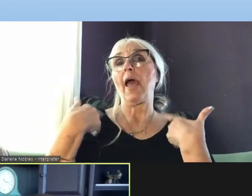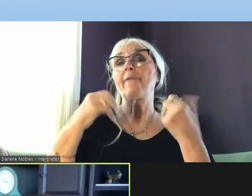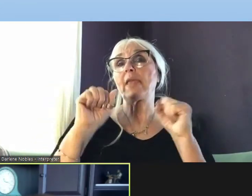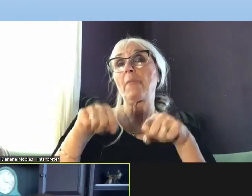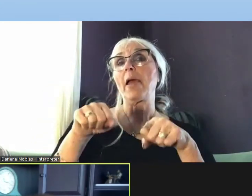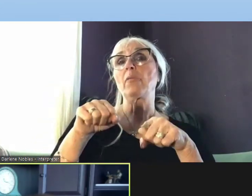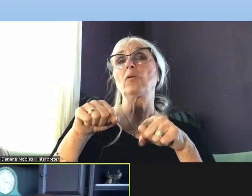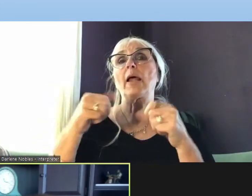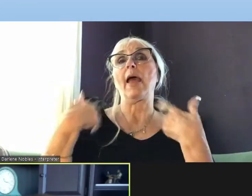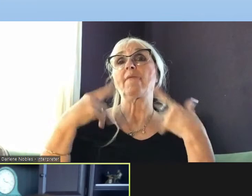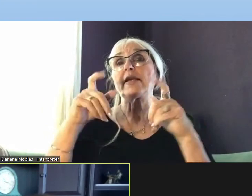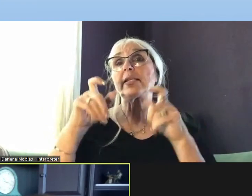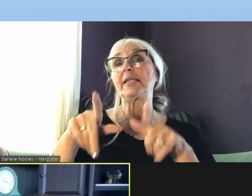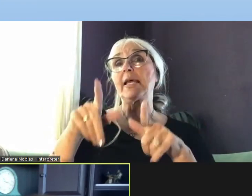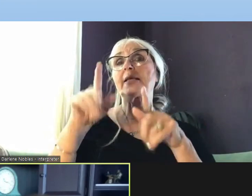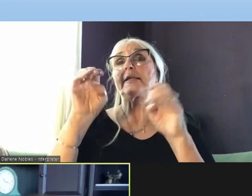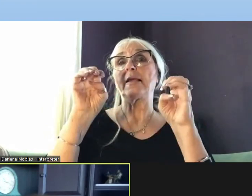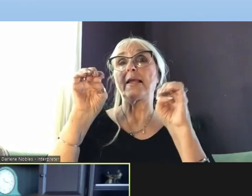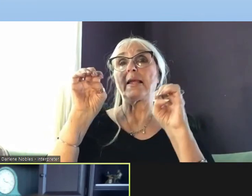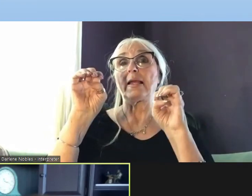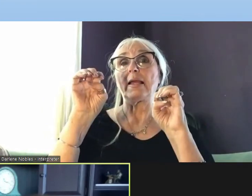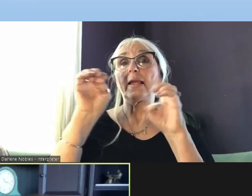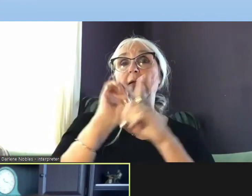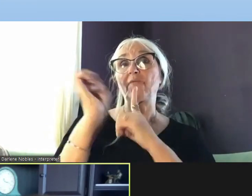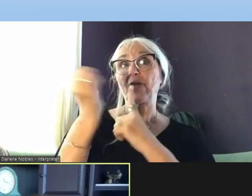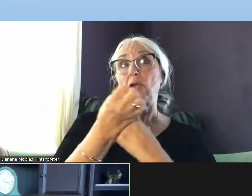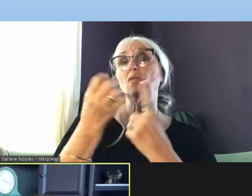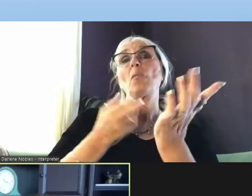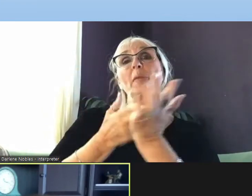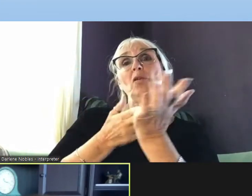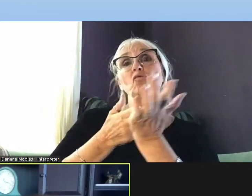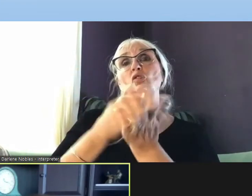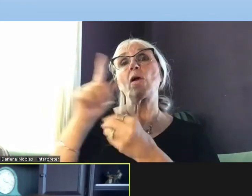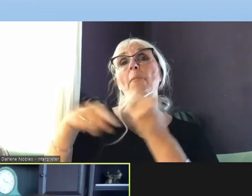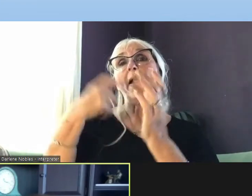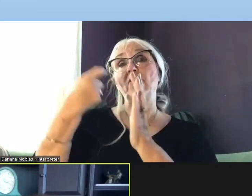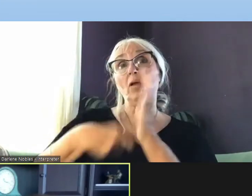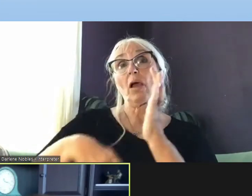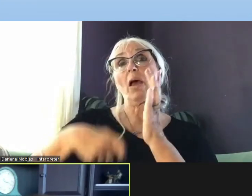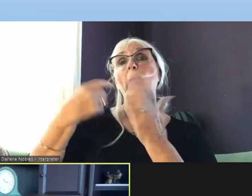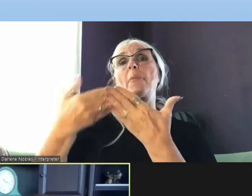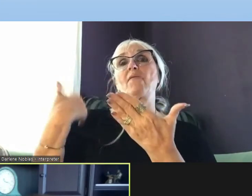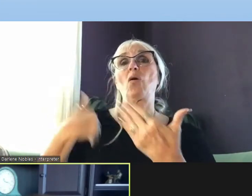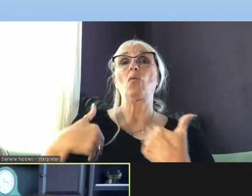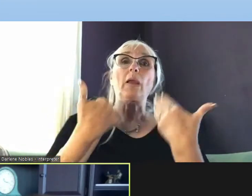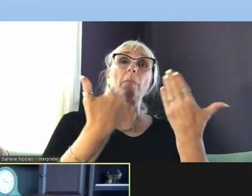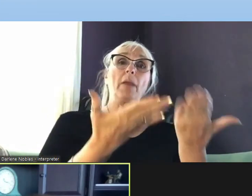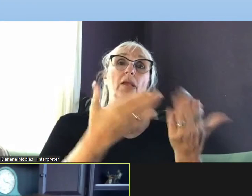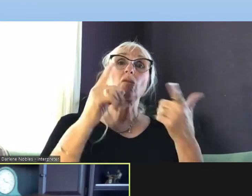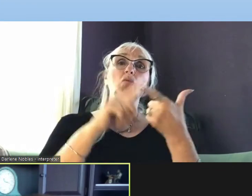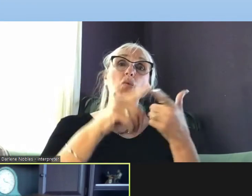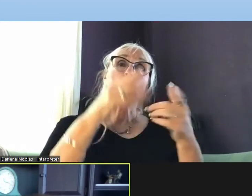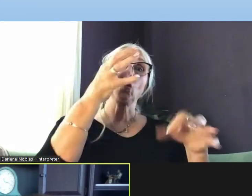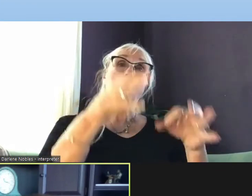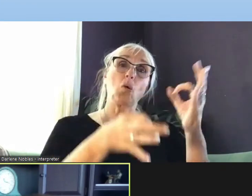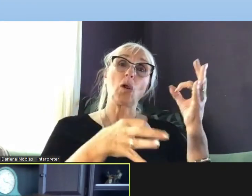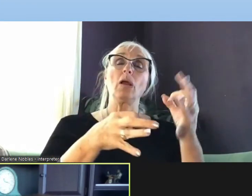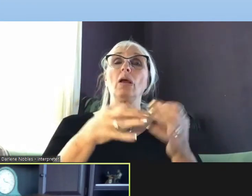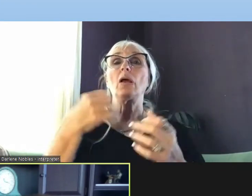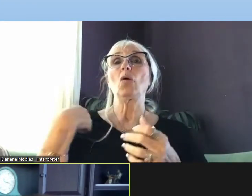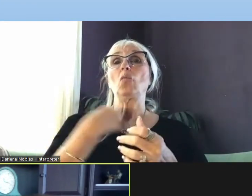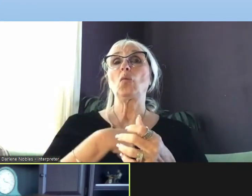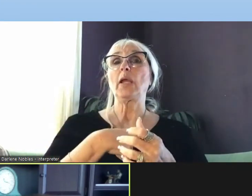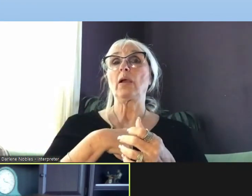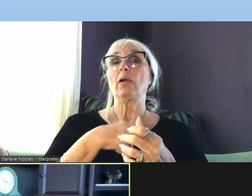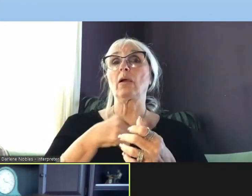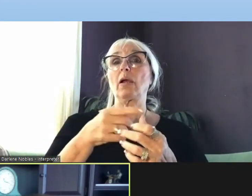get assurances of those costs before recommending that solution to the court. We are also vetting their security of